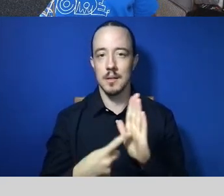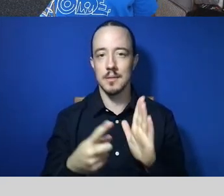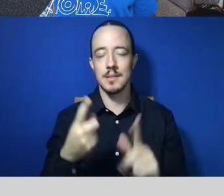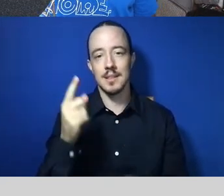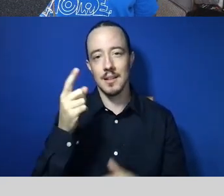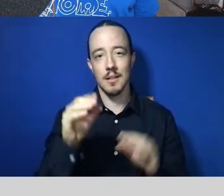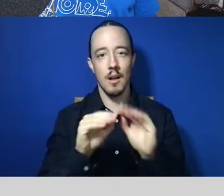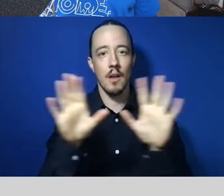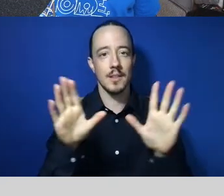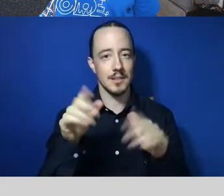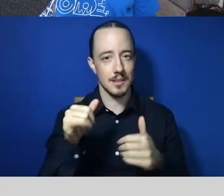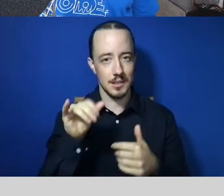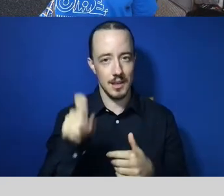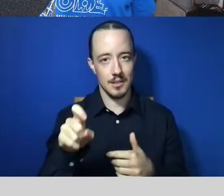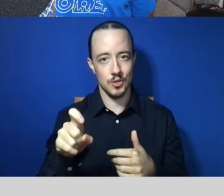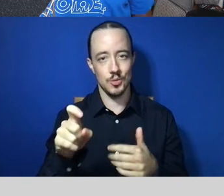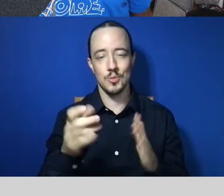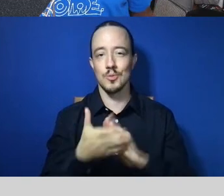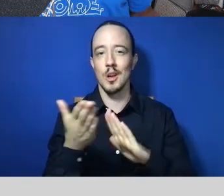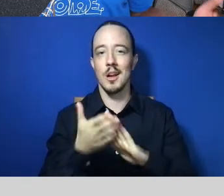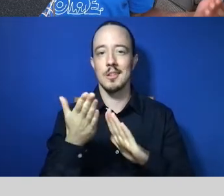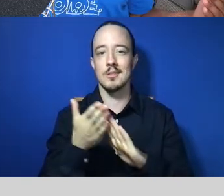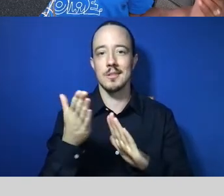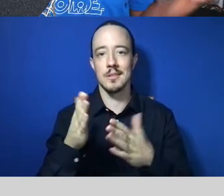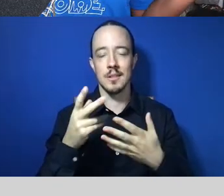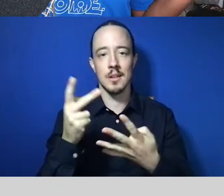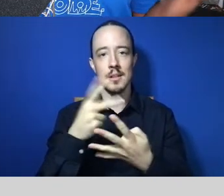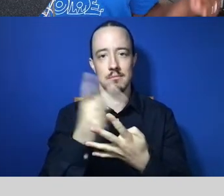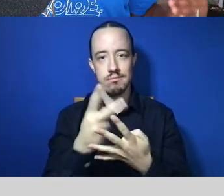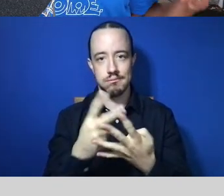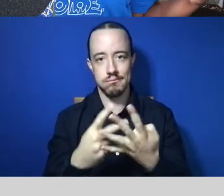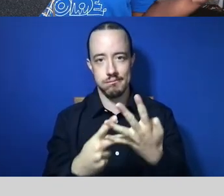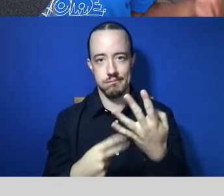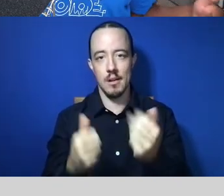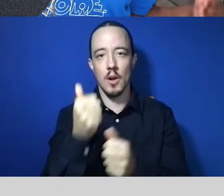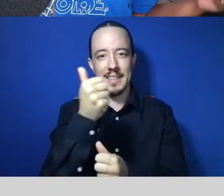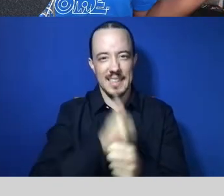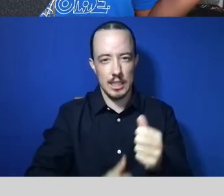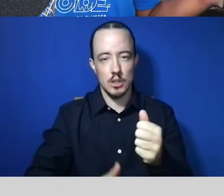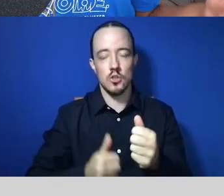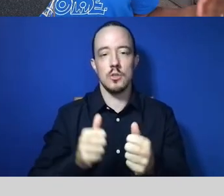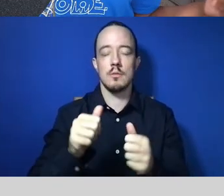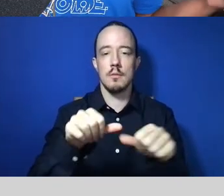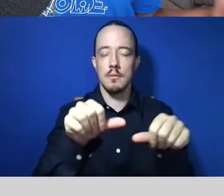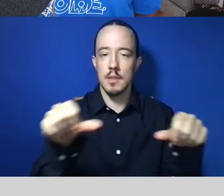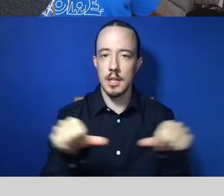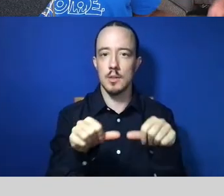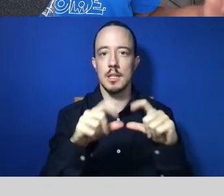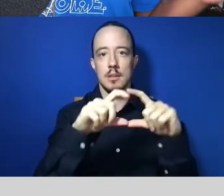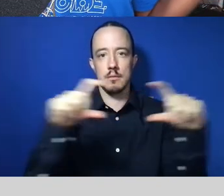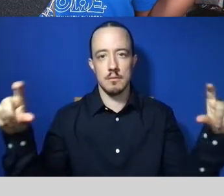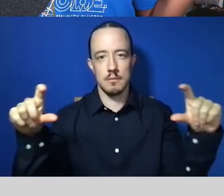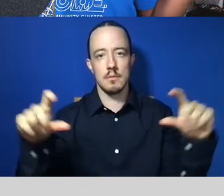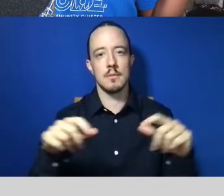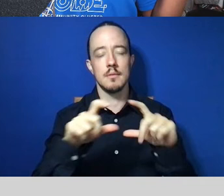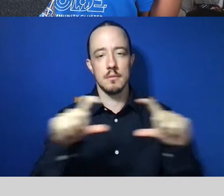few seconds. I mean, obviously it's having to run our functions on each of